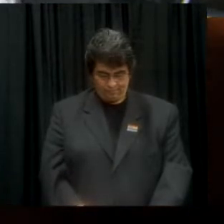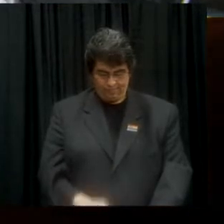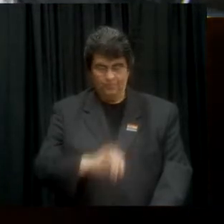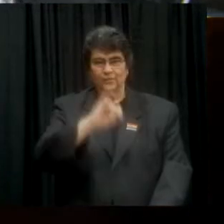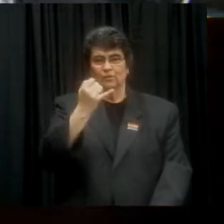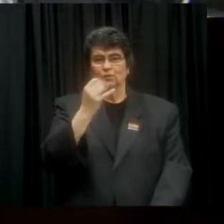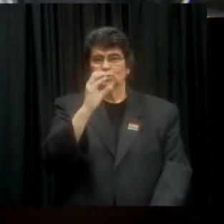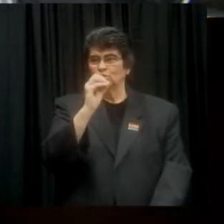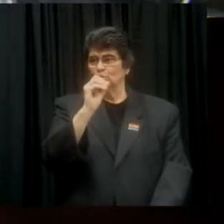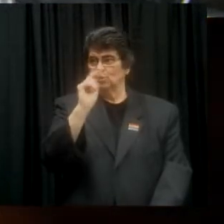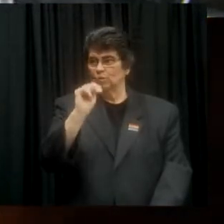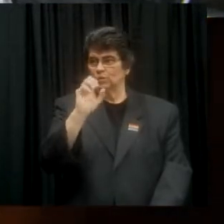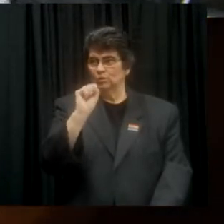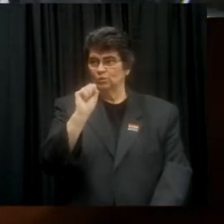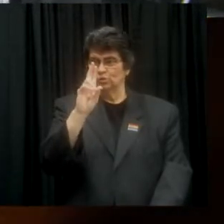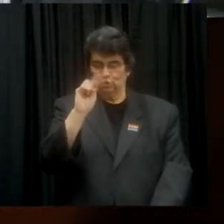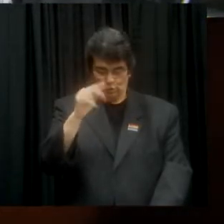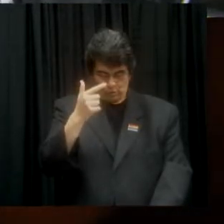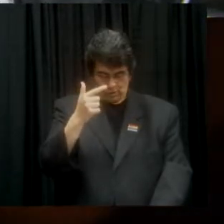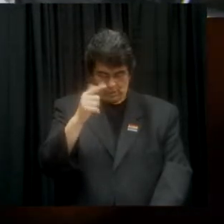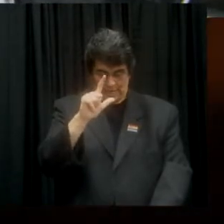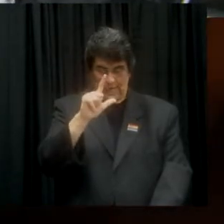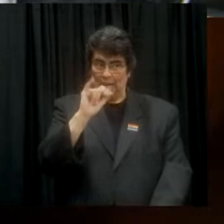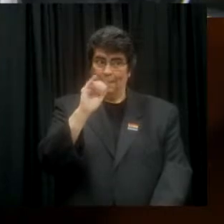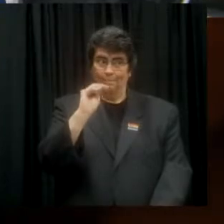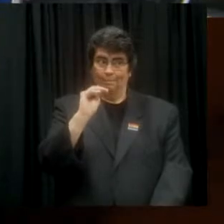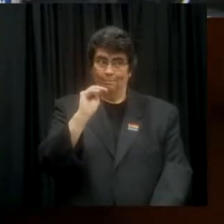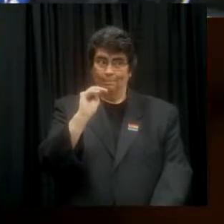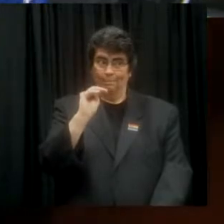Jun Sung Lim.